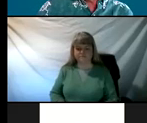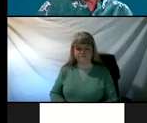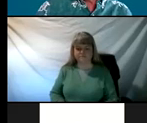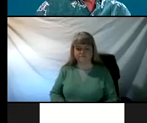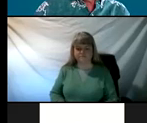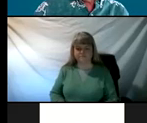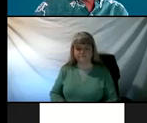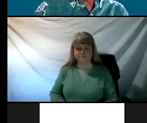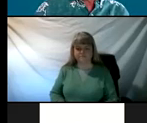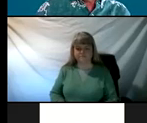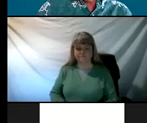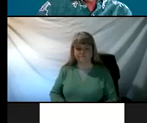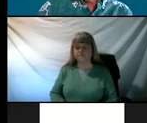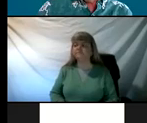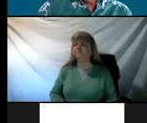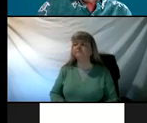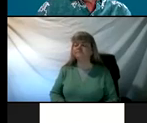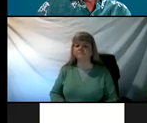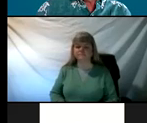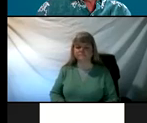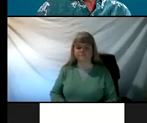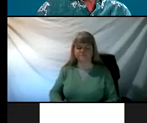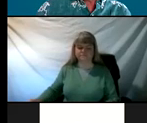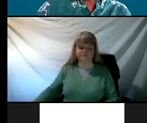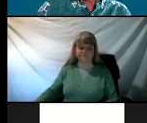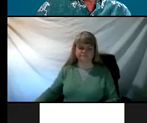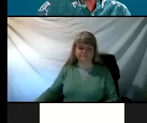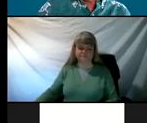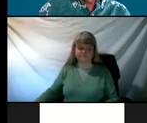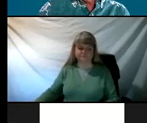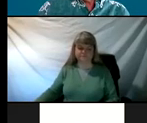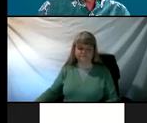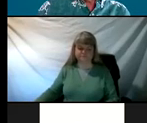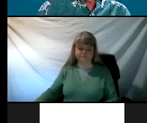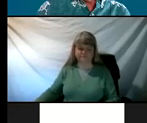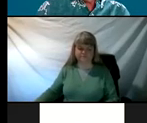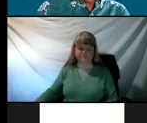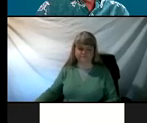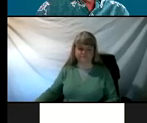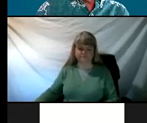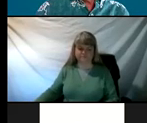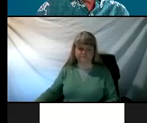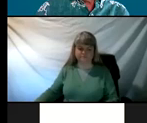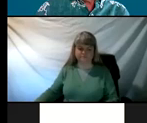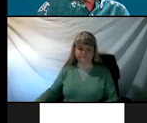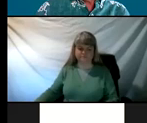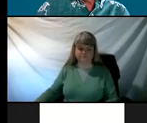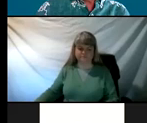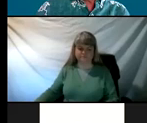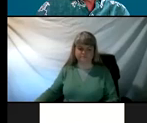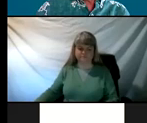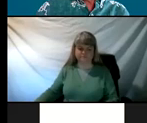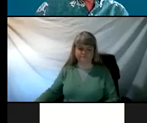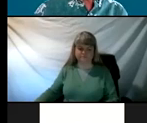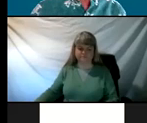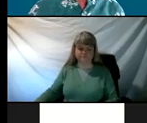to assist the help desk. I want to first thank you for volunteering to help. We really do appreciate it. It really adds a